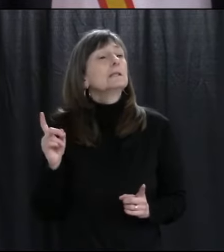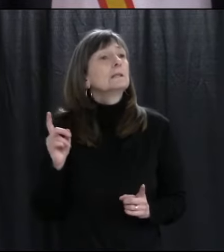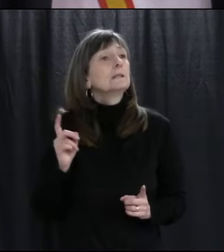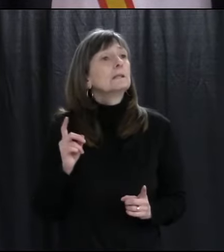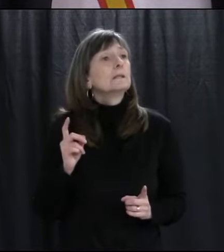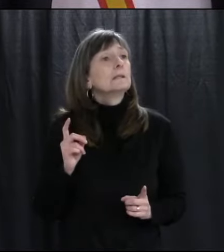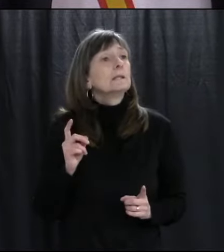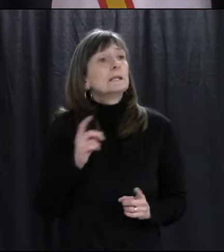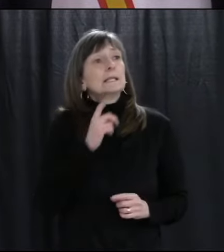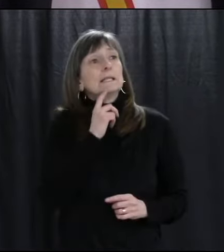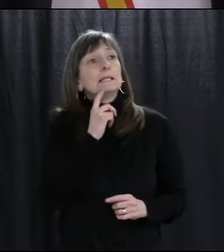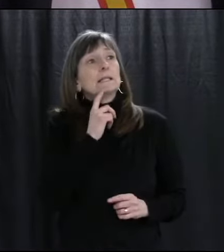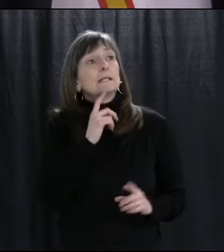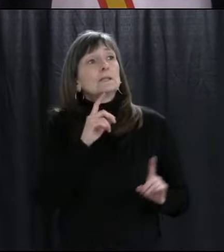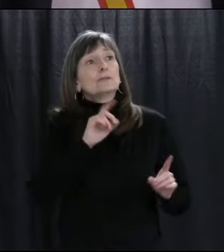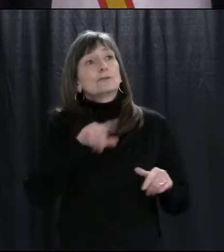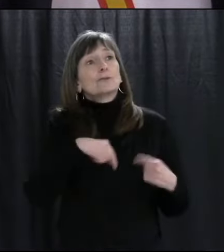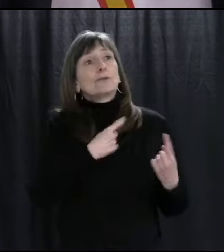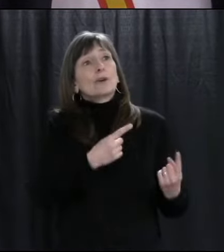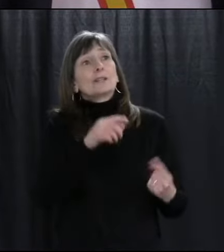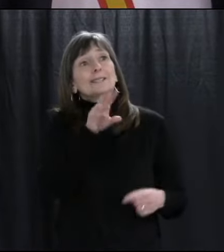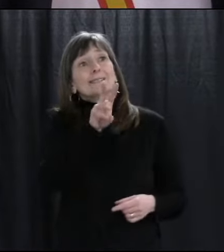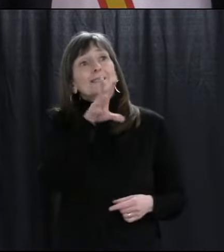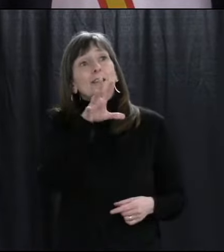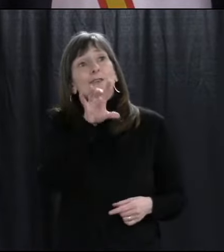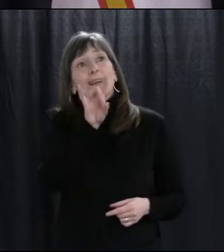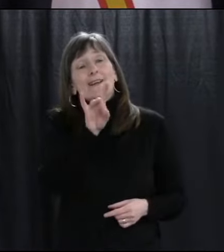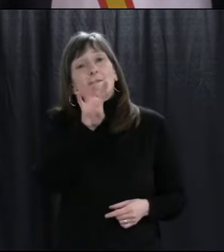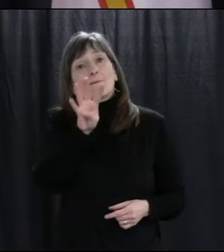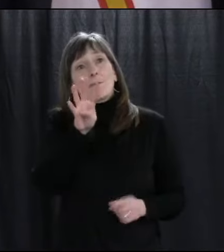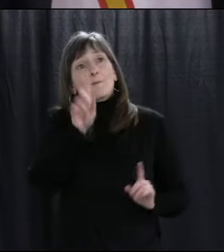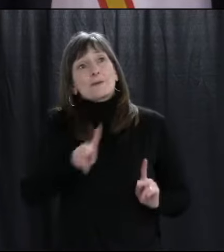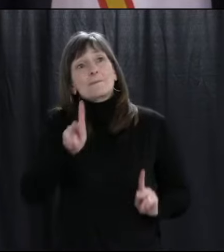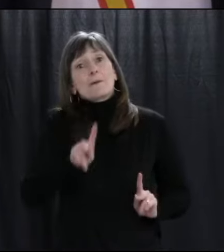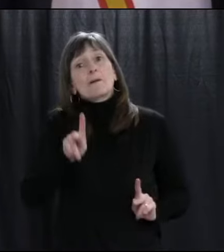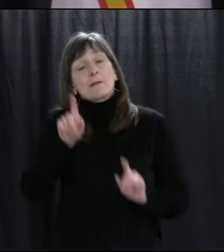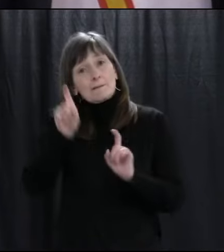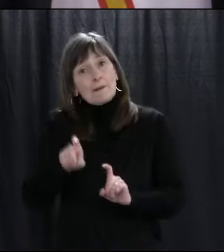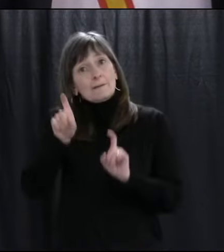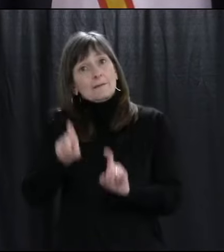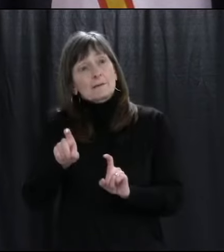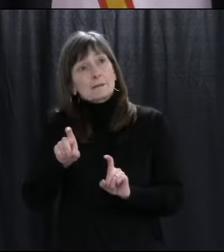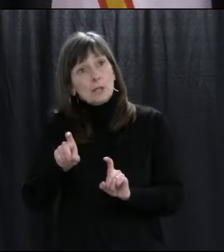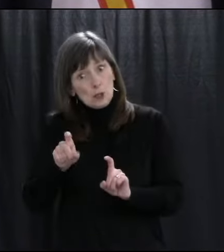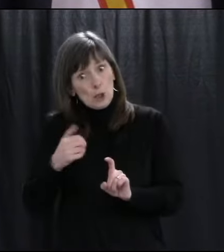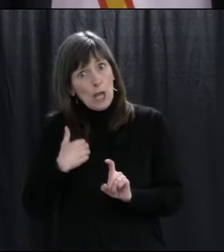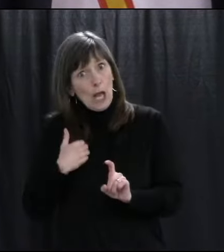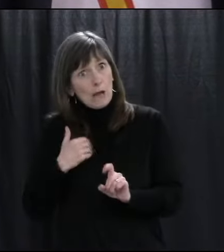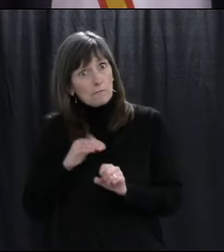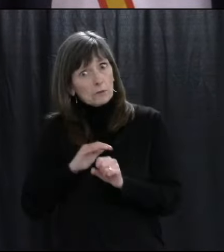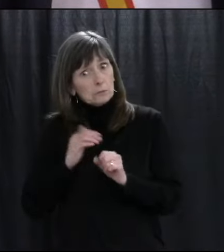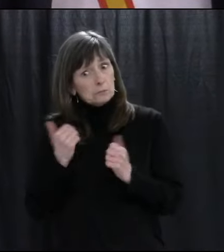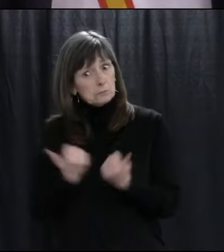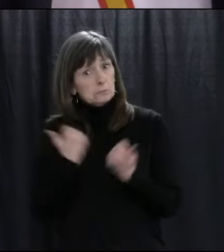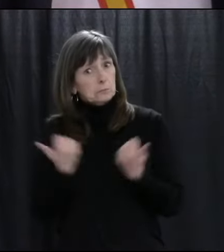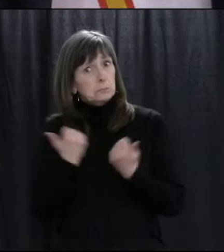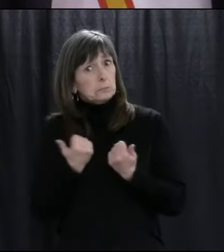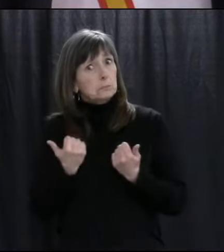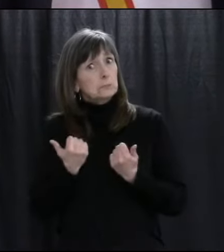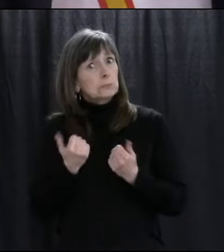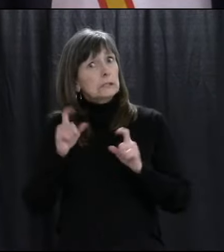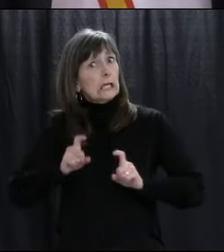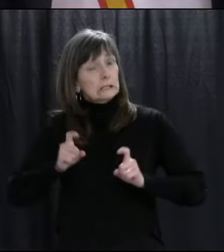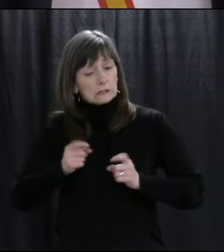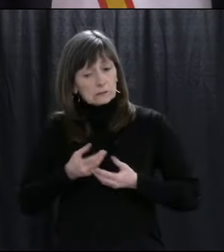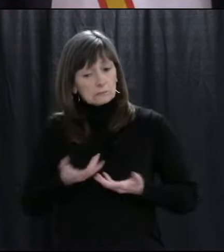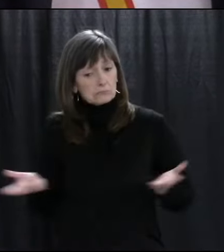tested 684 people. Is there enough resources for testing everybody who needs to be